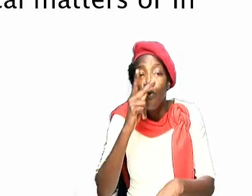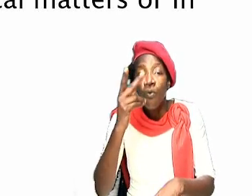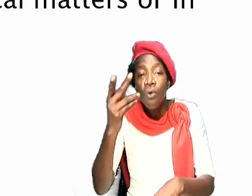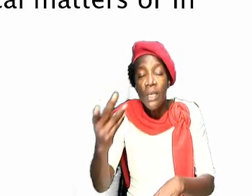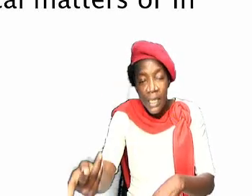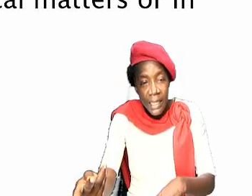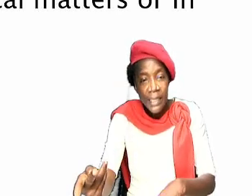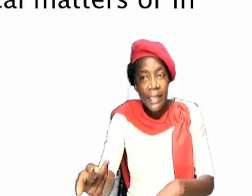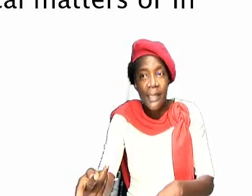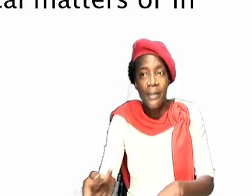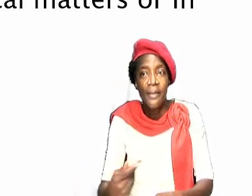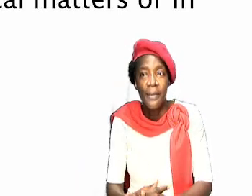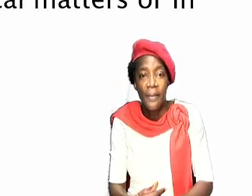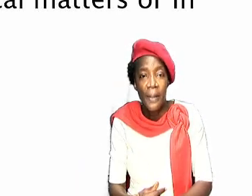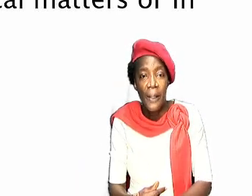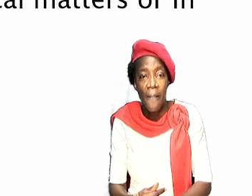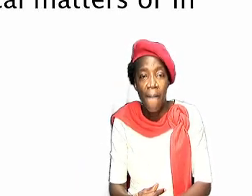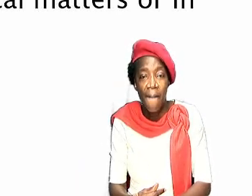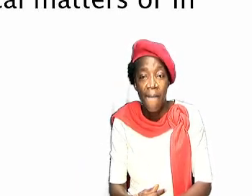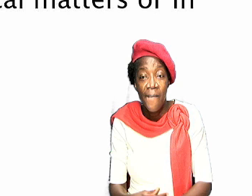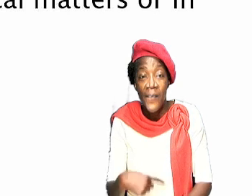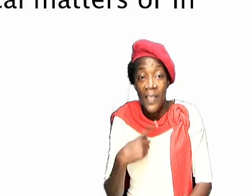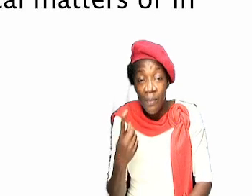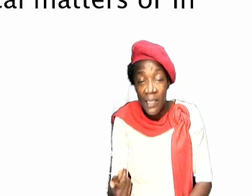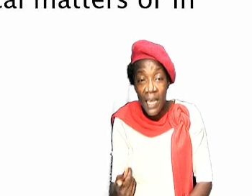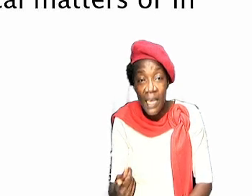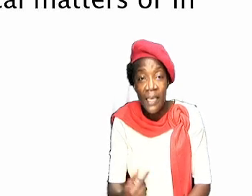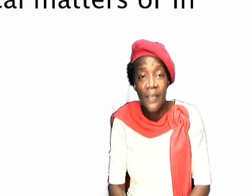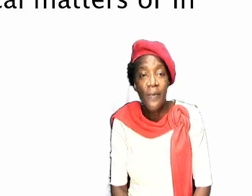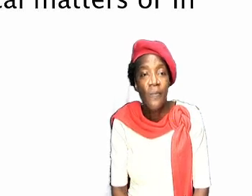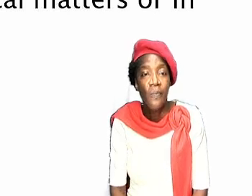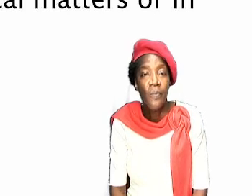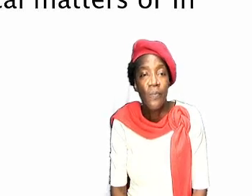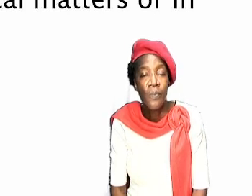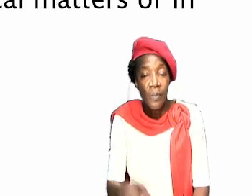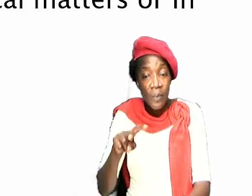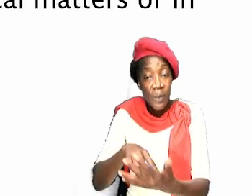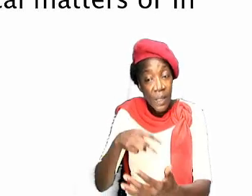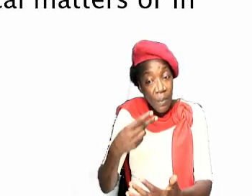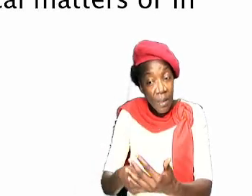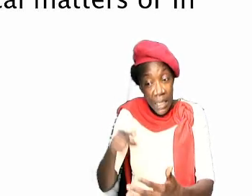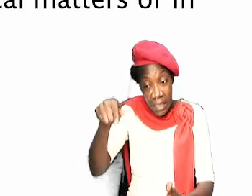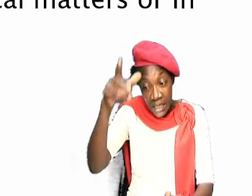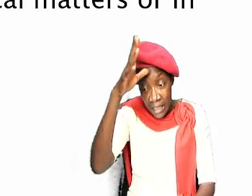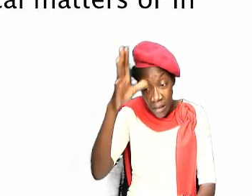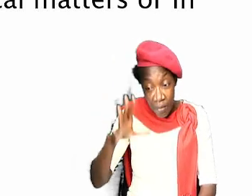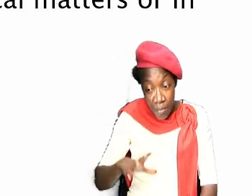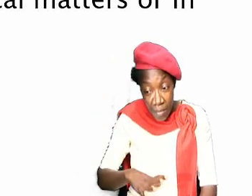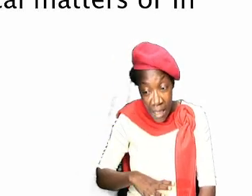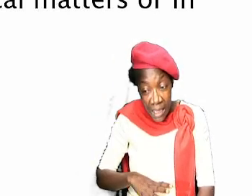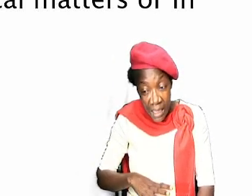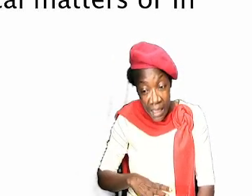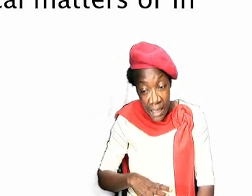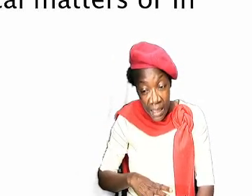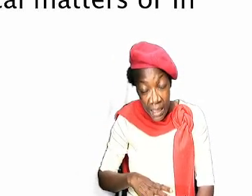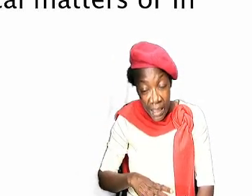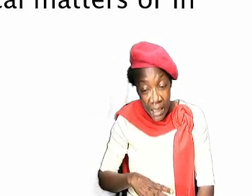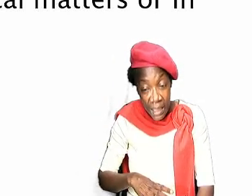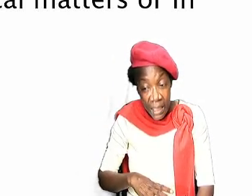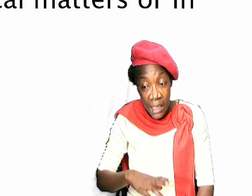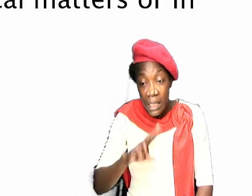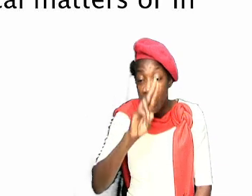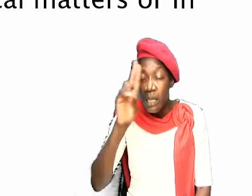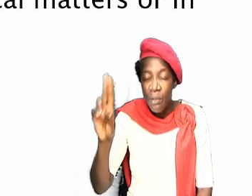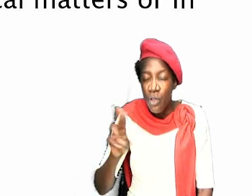in matter. So what the man was saying is that this man is prudent in matter, and it was characterized by the use